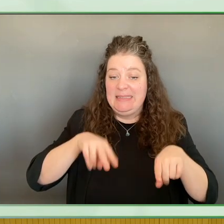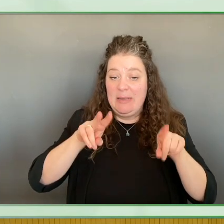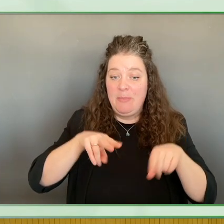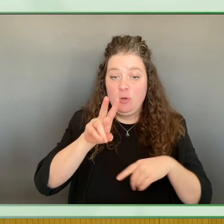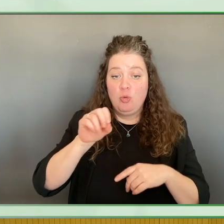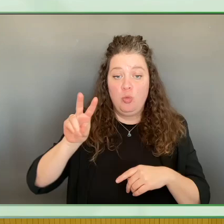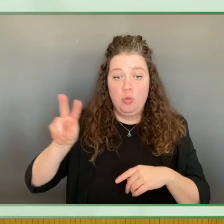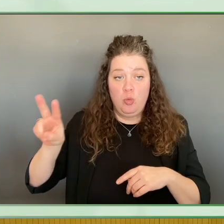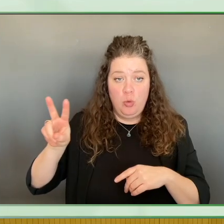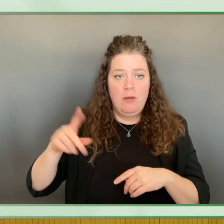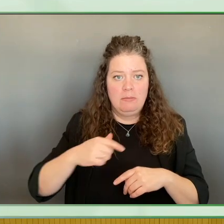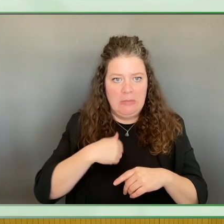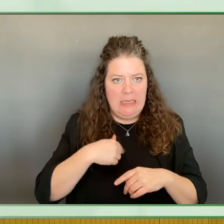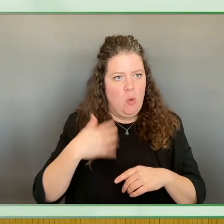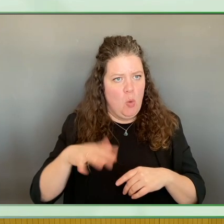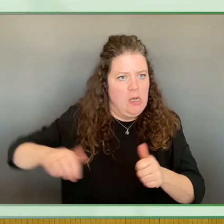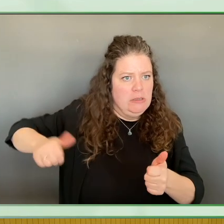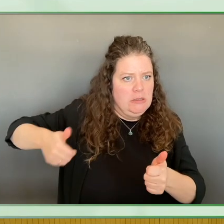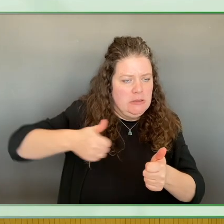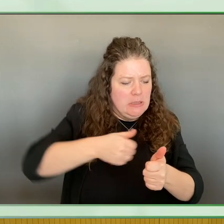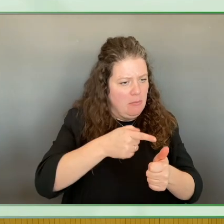active and independent life.